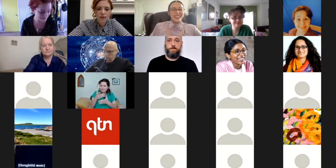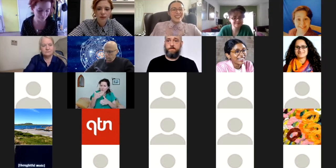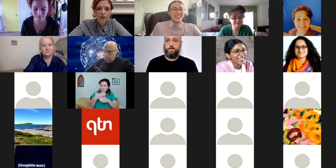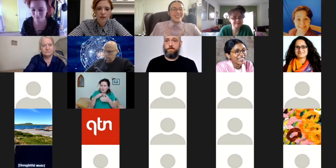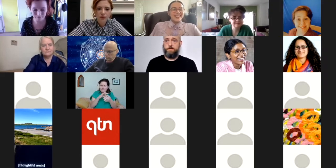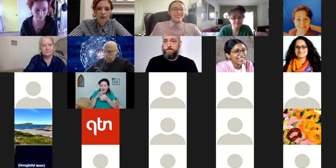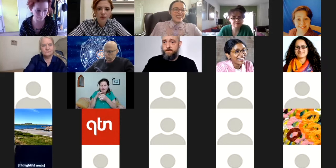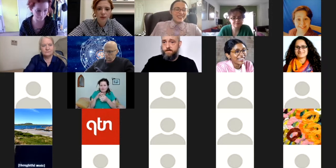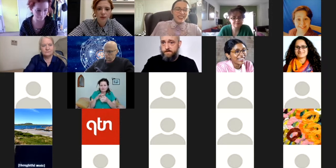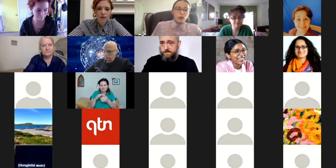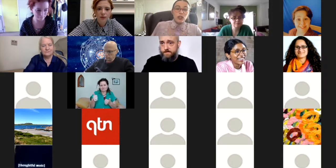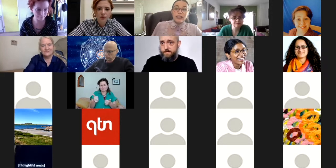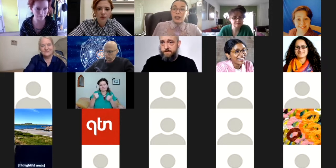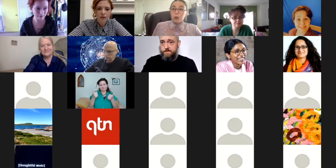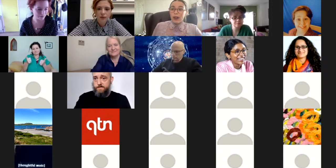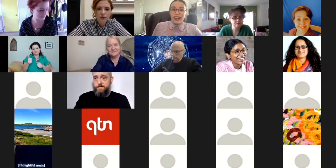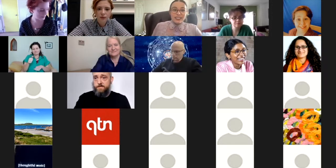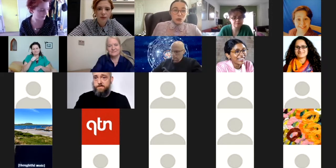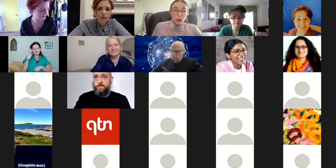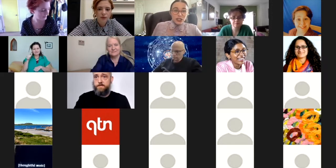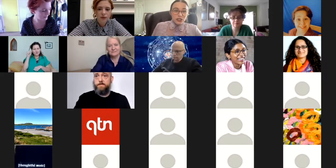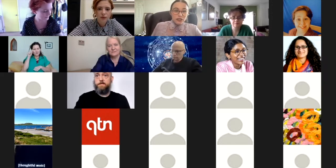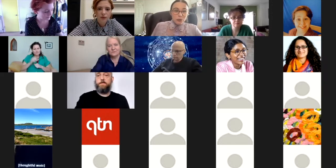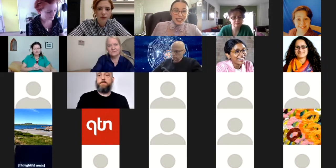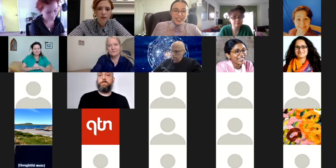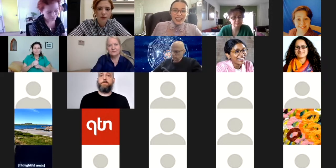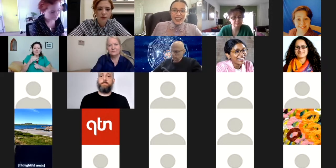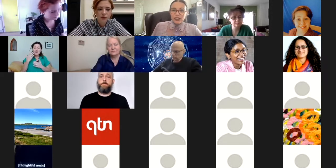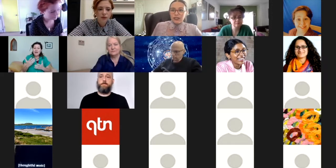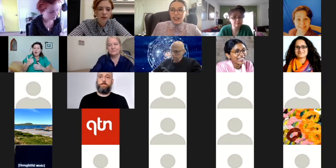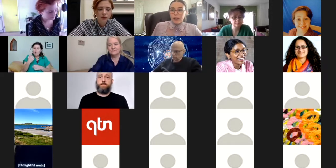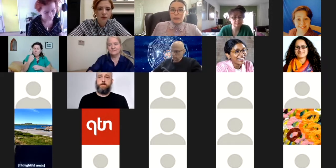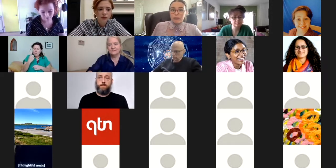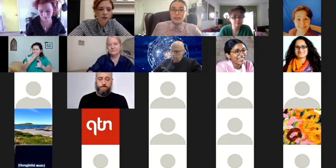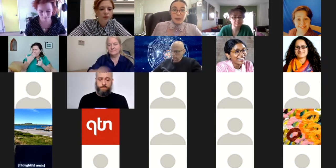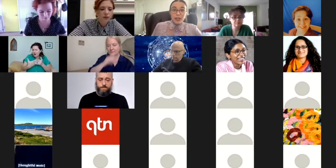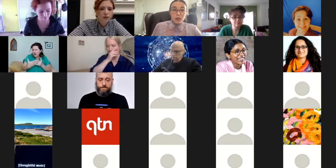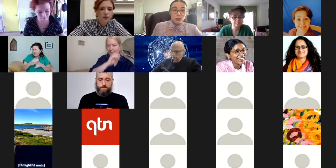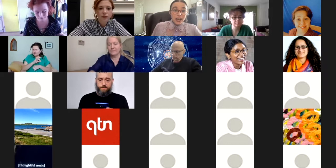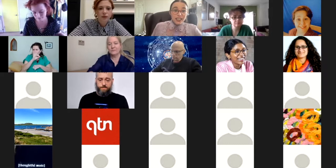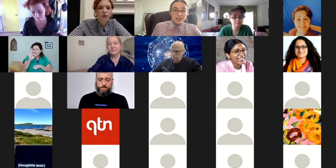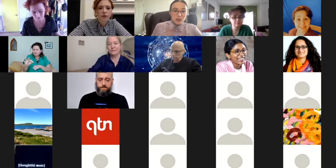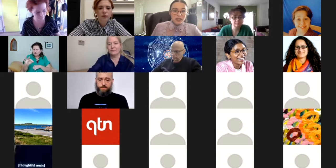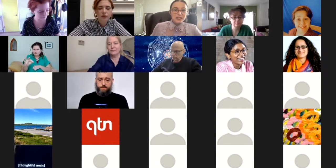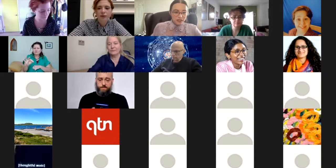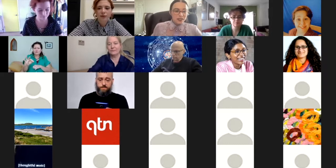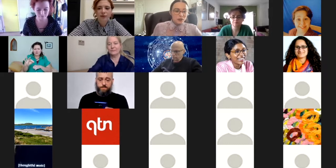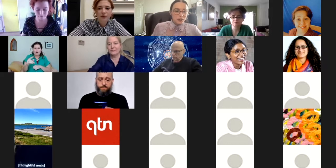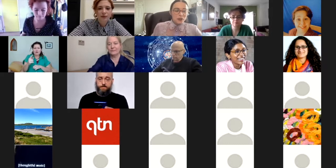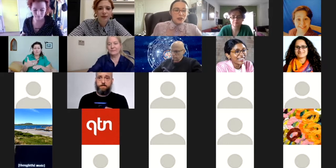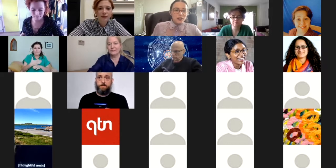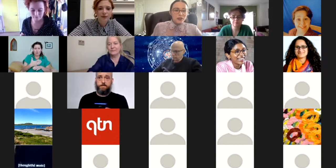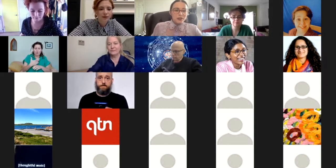Definitely. Thanks. We're gonna take one last question from Irene ahead of a 10 minutes break. It's